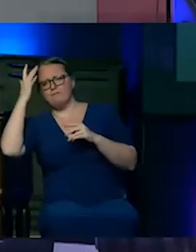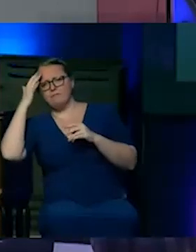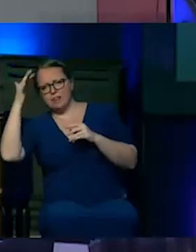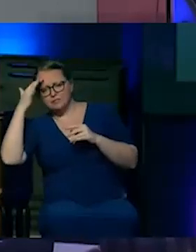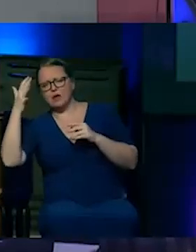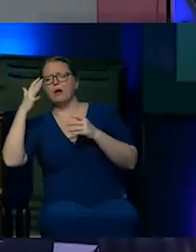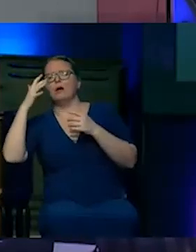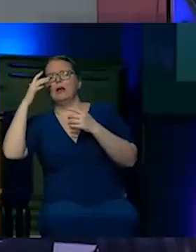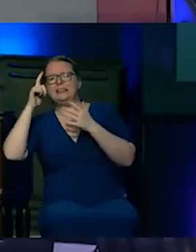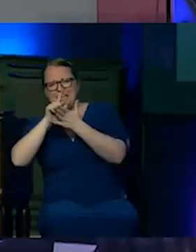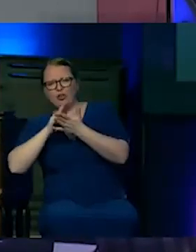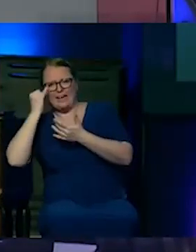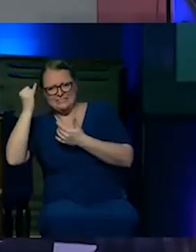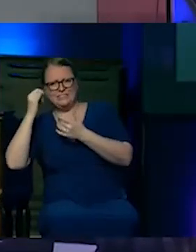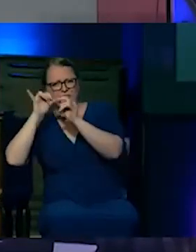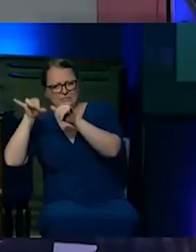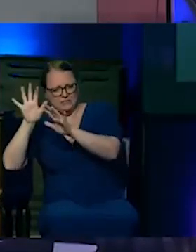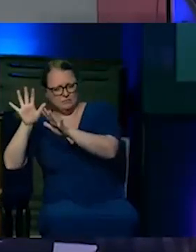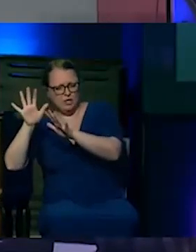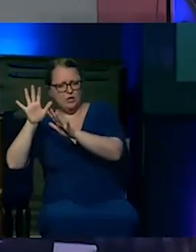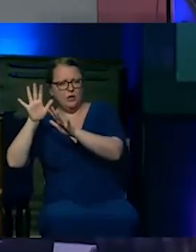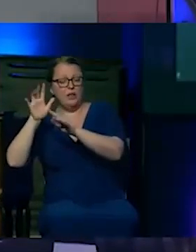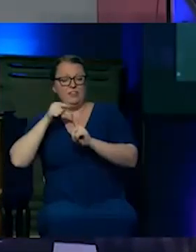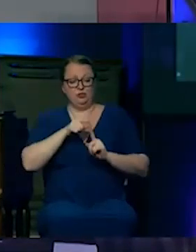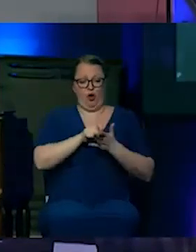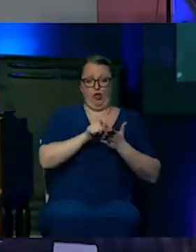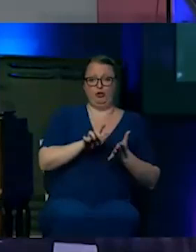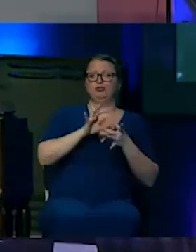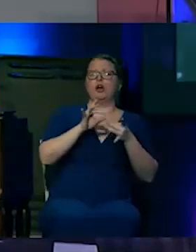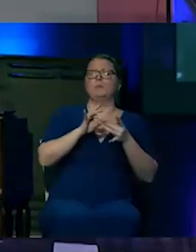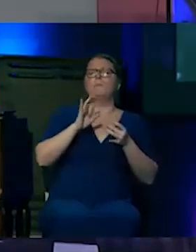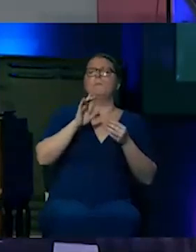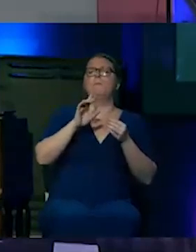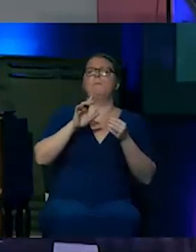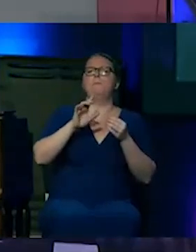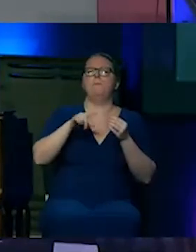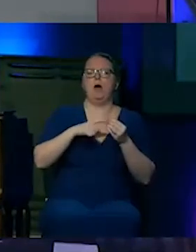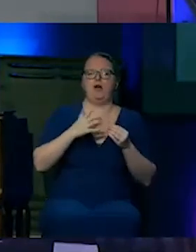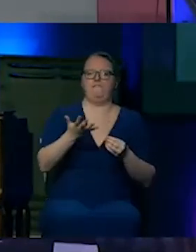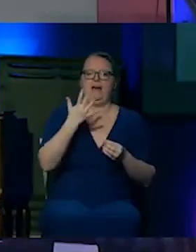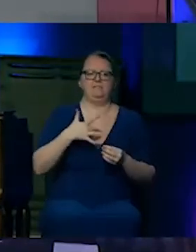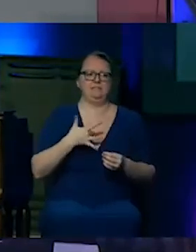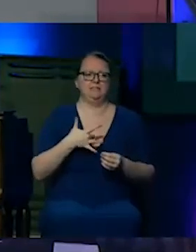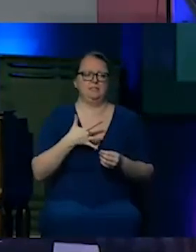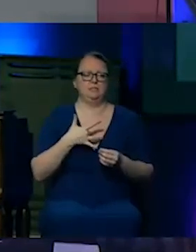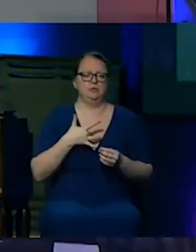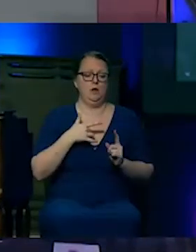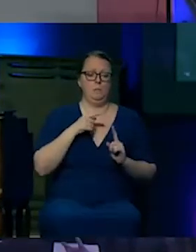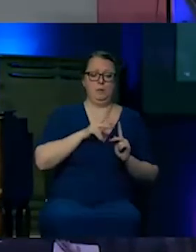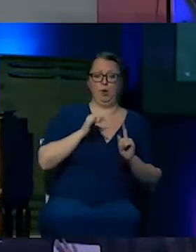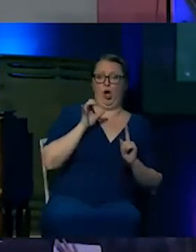And she traces this to the senses, the five senses. People assume that we all experience the